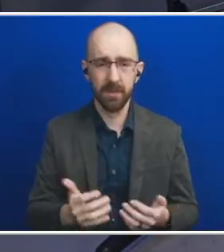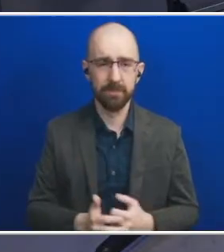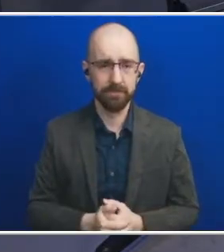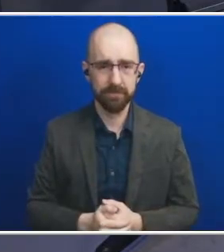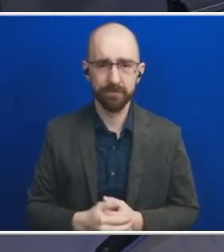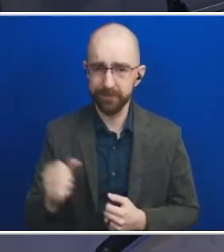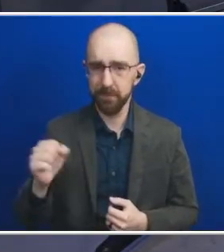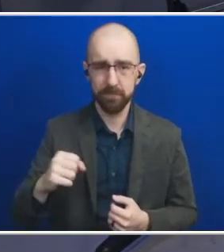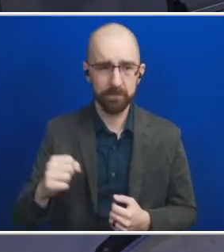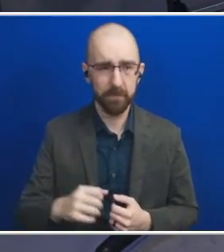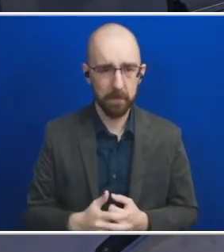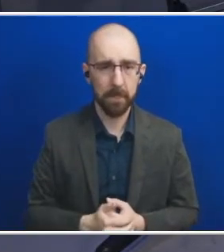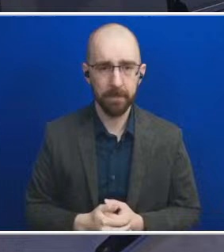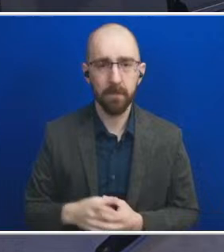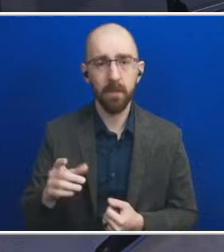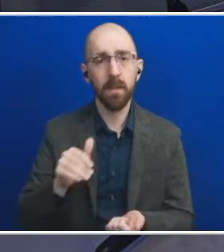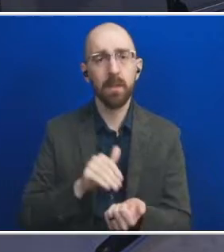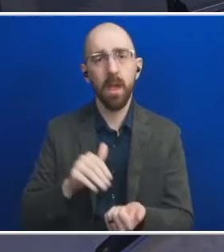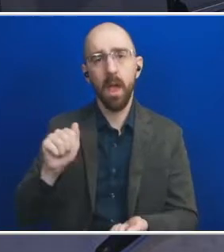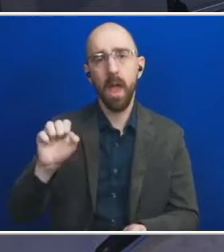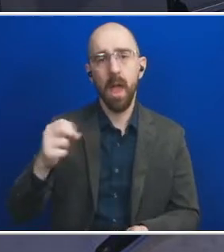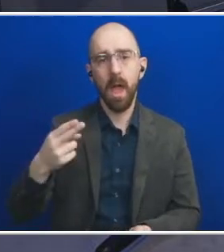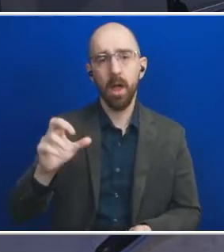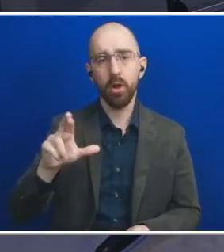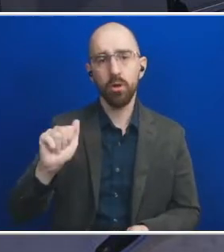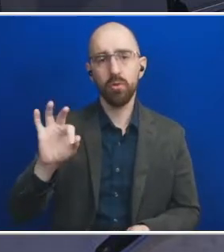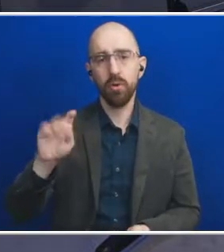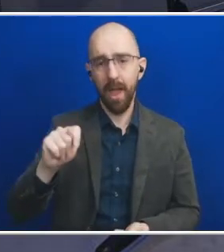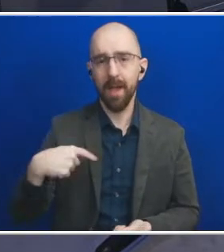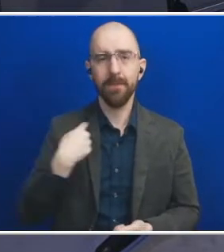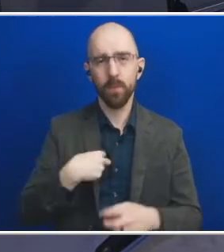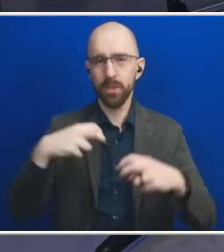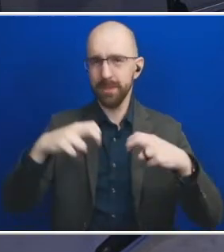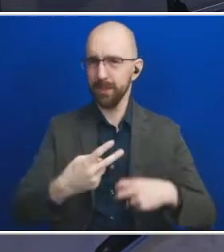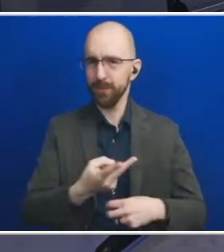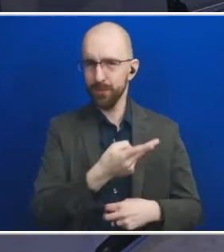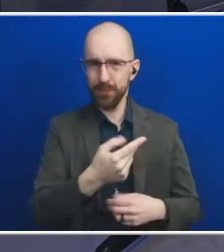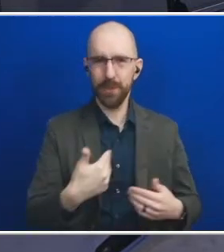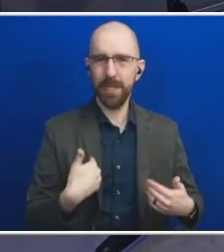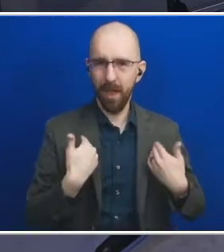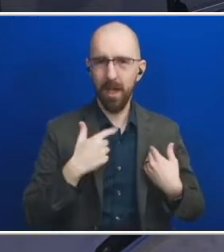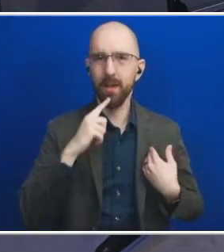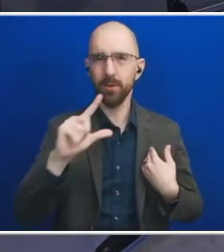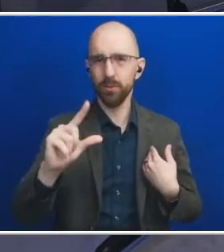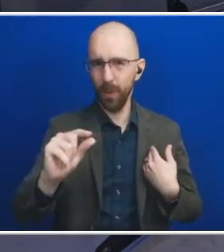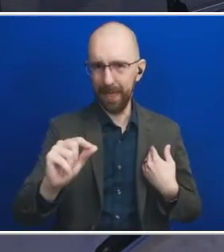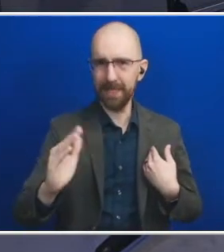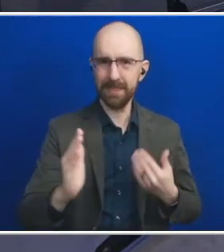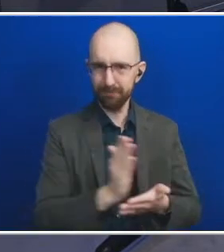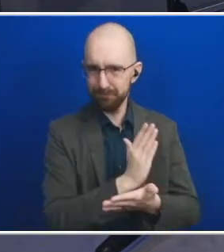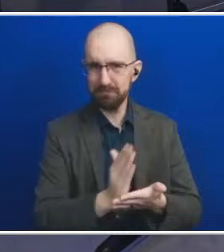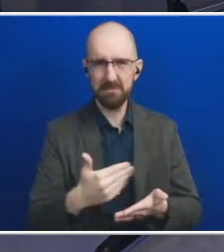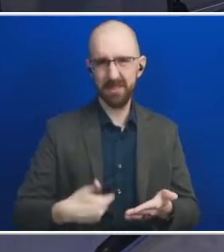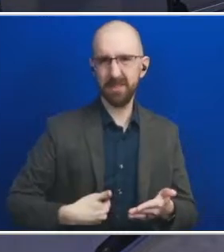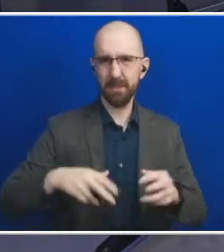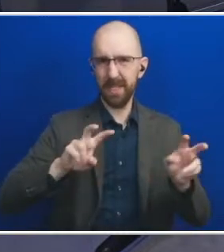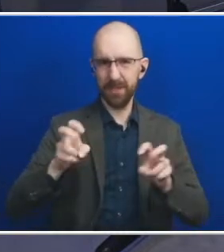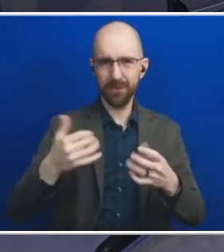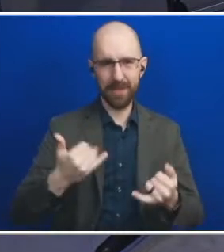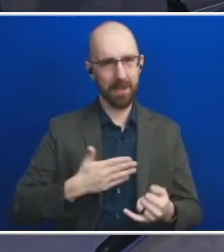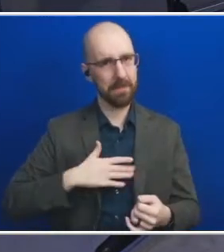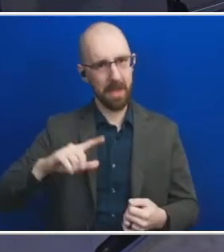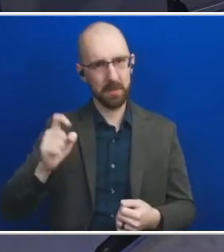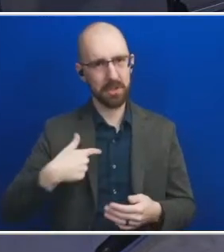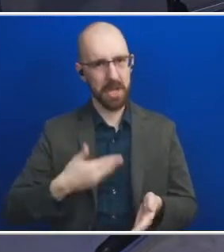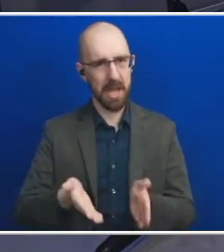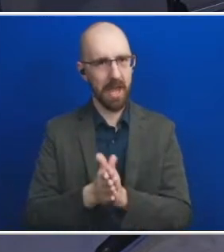So, Dr. Ashcraft, we're sitting here with two young people in their 20s with stomach issues. So that brings me to my question that I ask you every time we're on